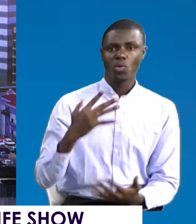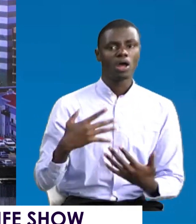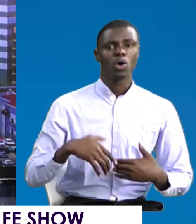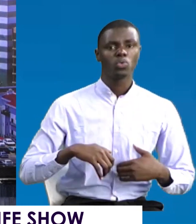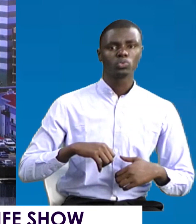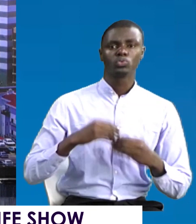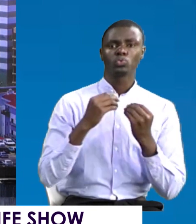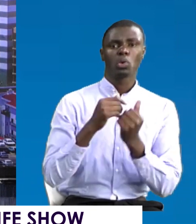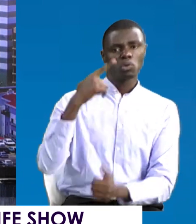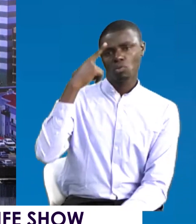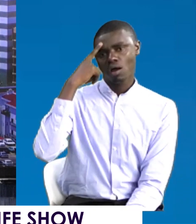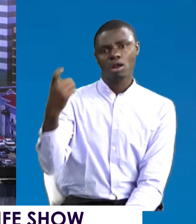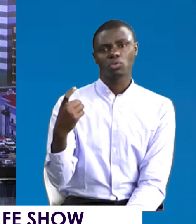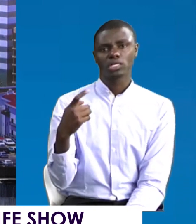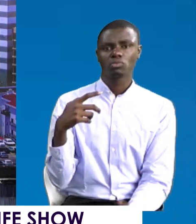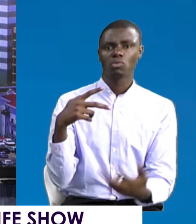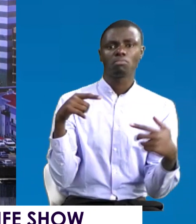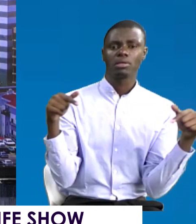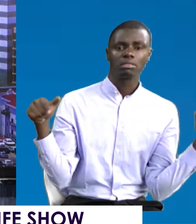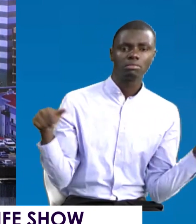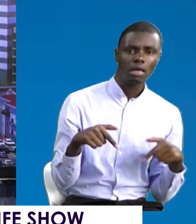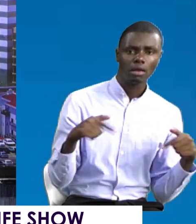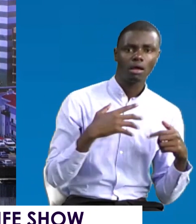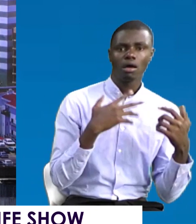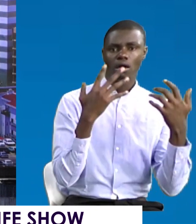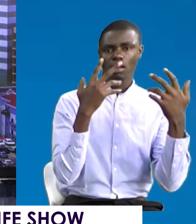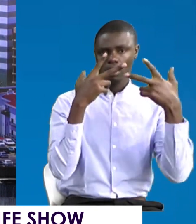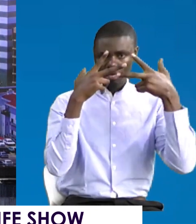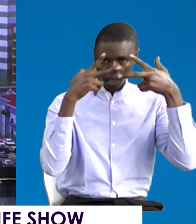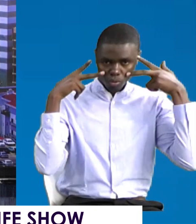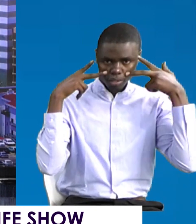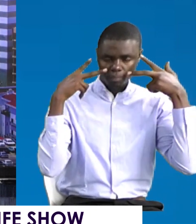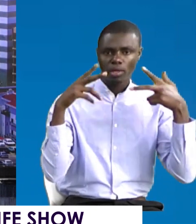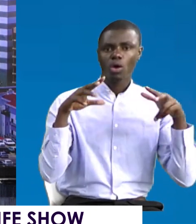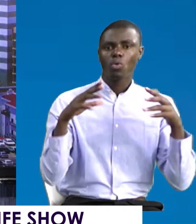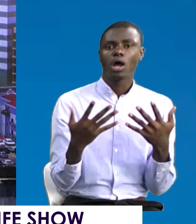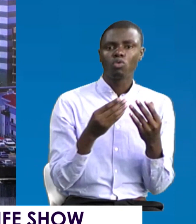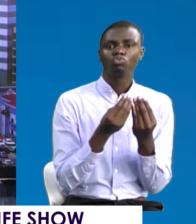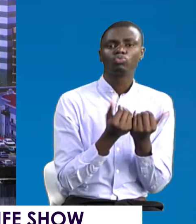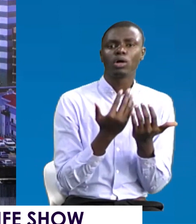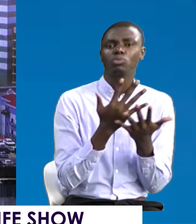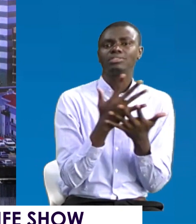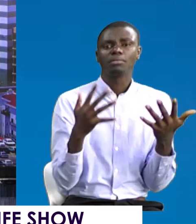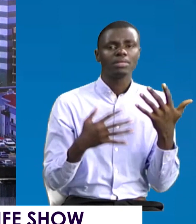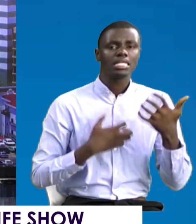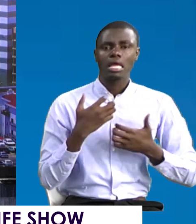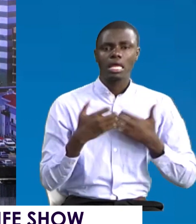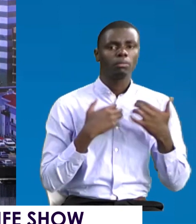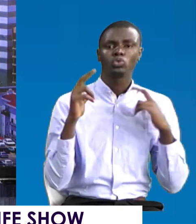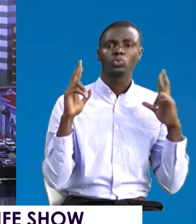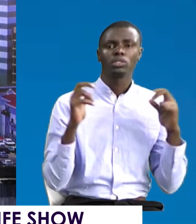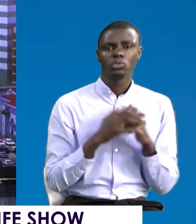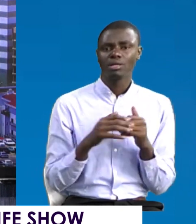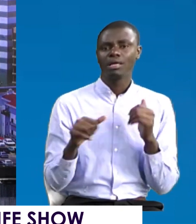handle terror and terrorism, on how to handle some emotional issues.